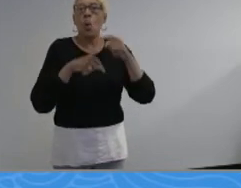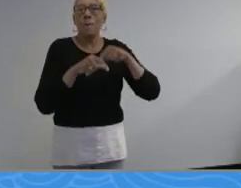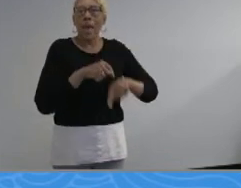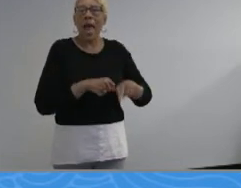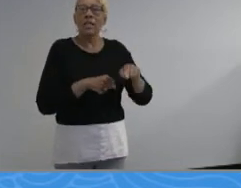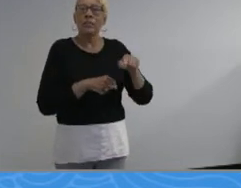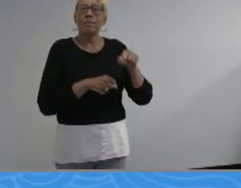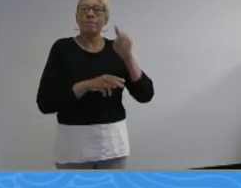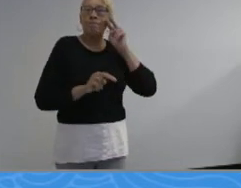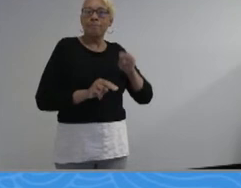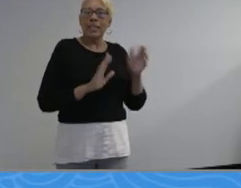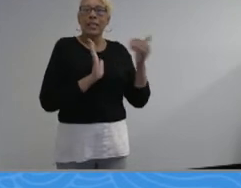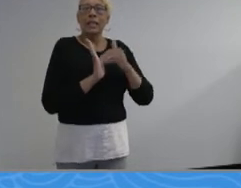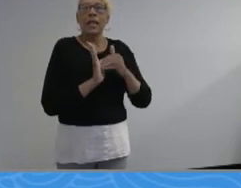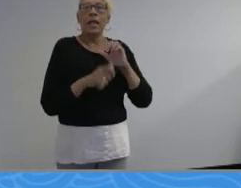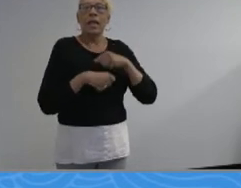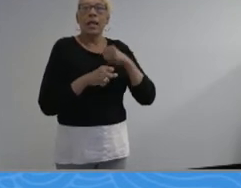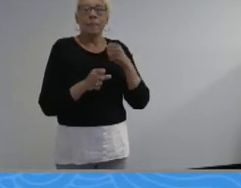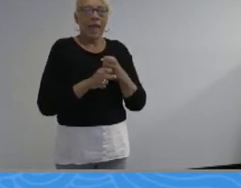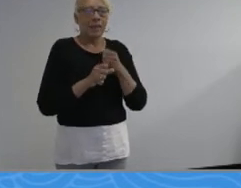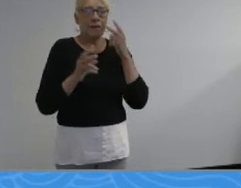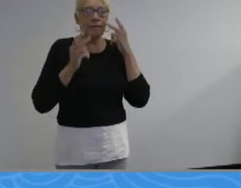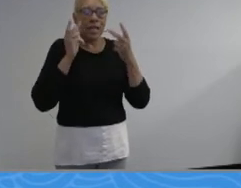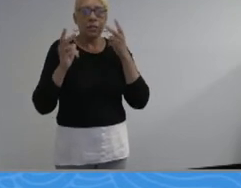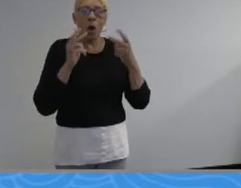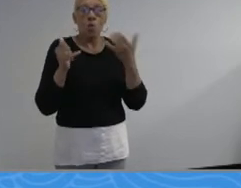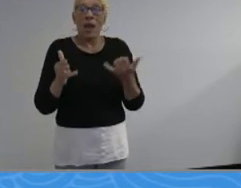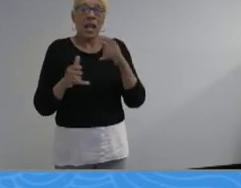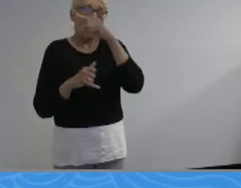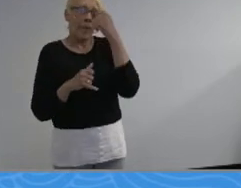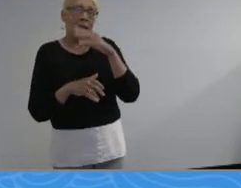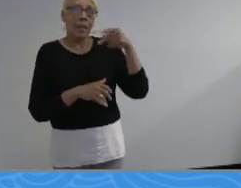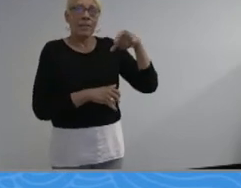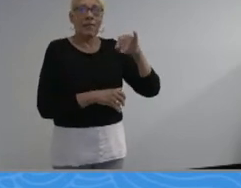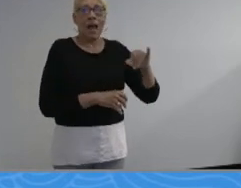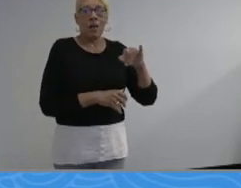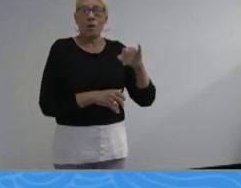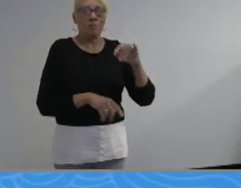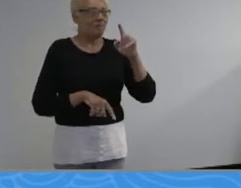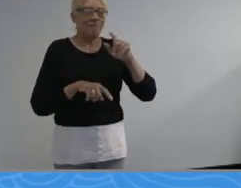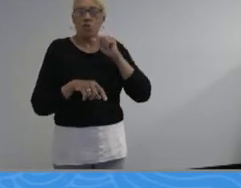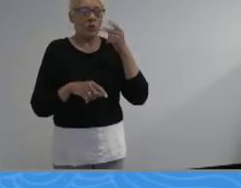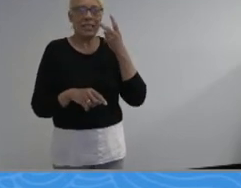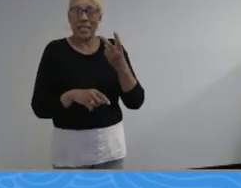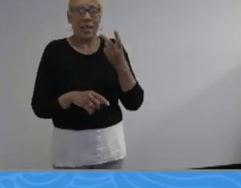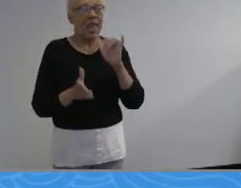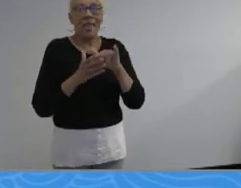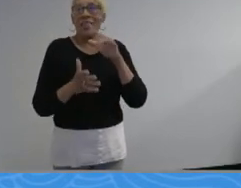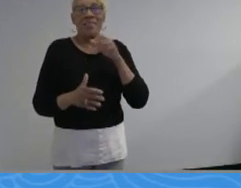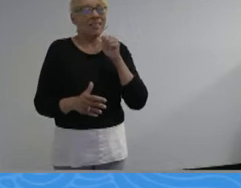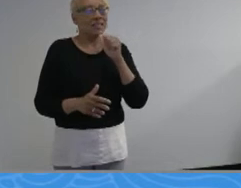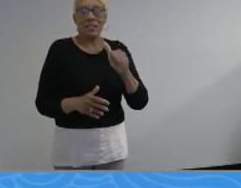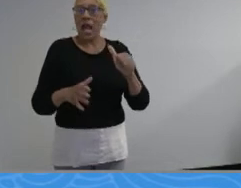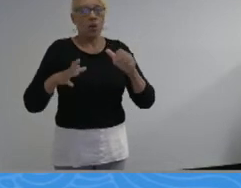board and make us visible. Right now, Black and Pacific Islanders are invisible, and that is not okay.